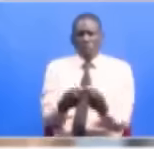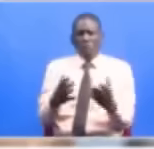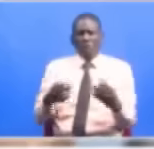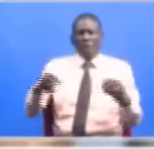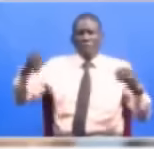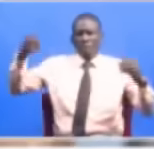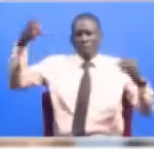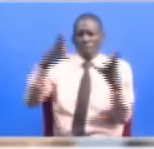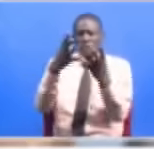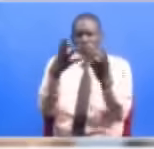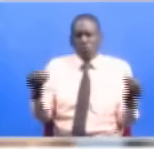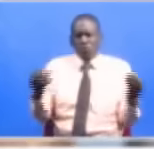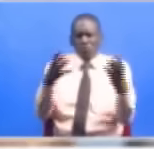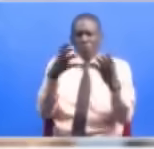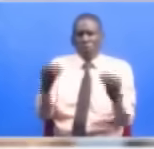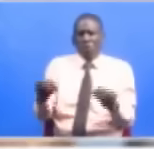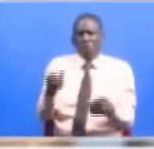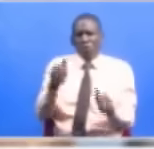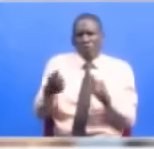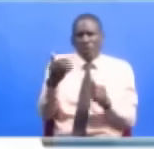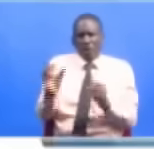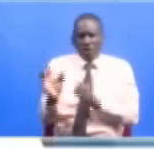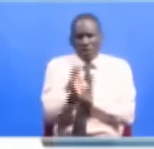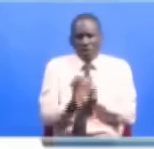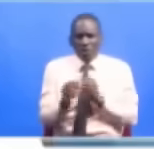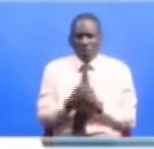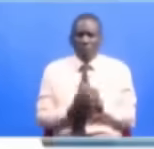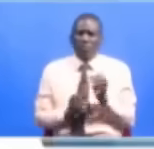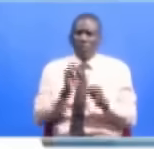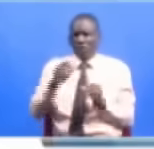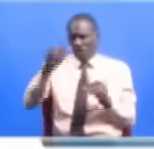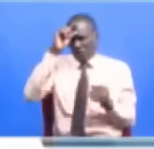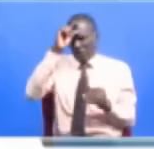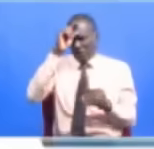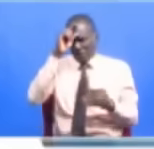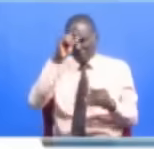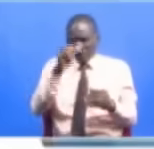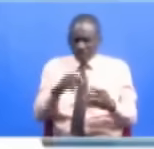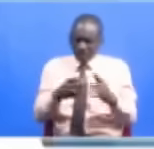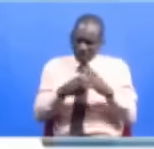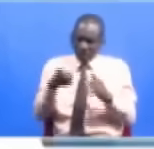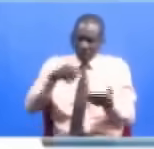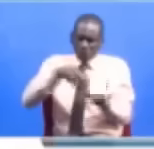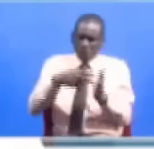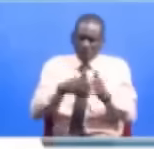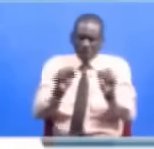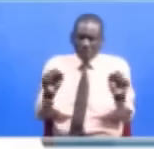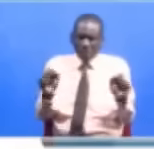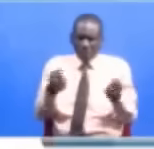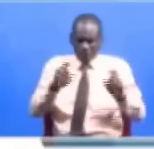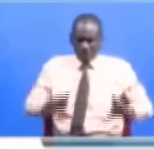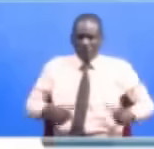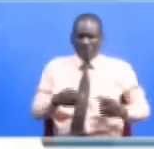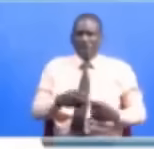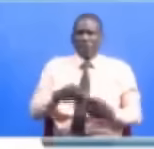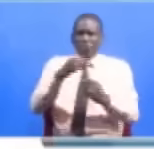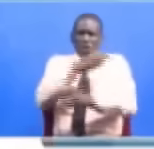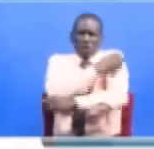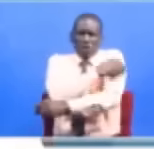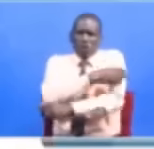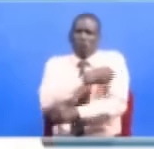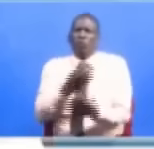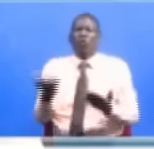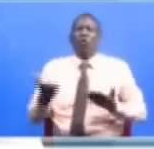blackouts that are occurring in the country. If the government embarks on this project, it will save lives, especially in hospitals